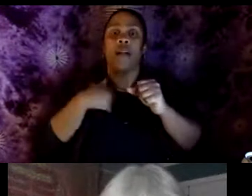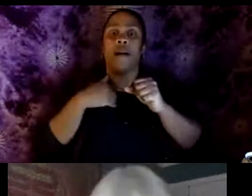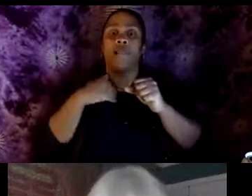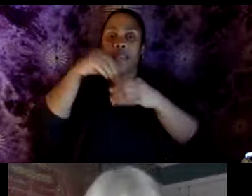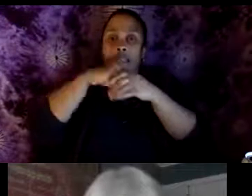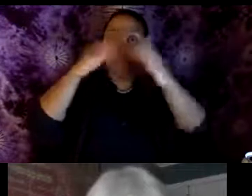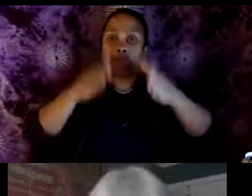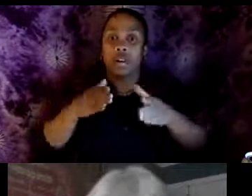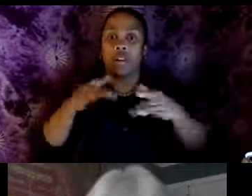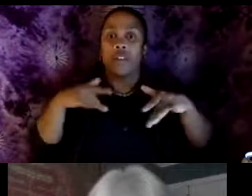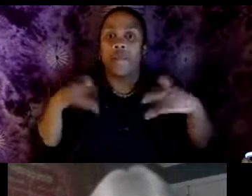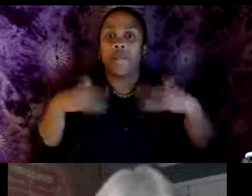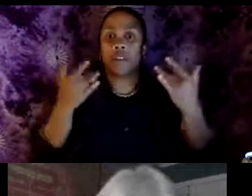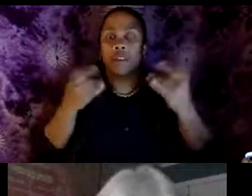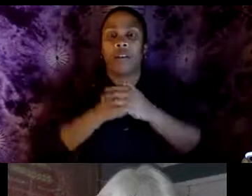that's